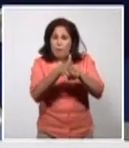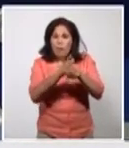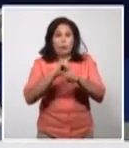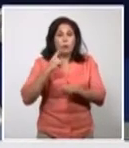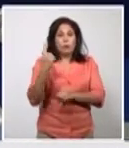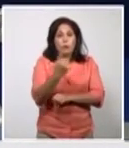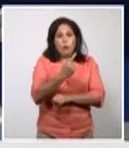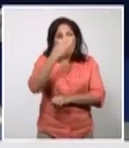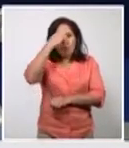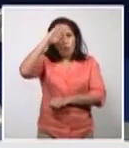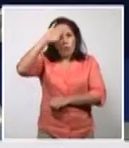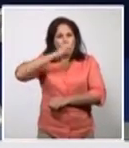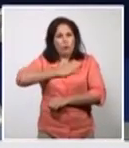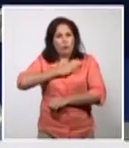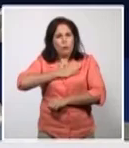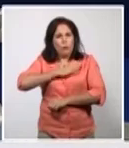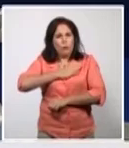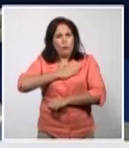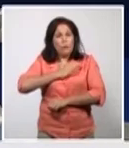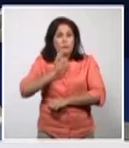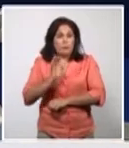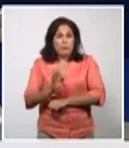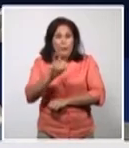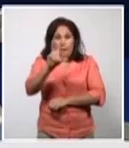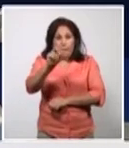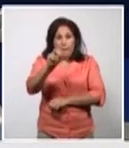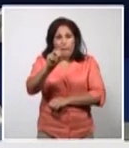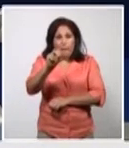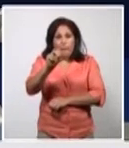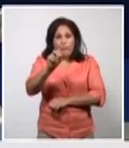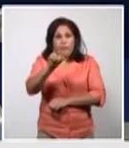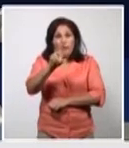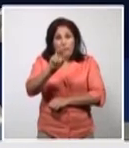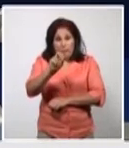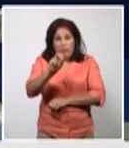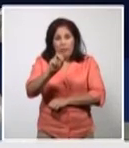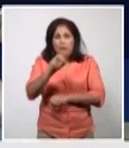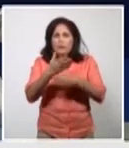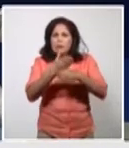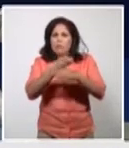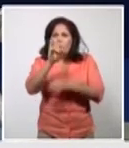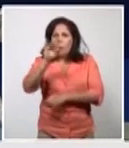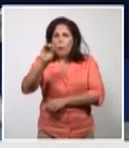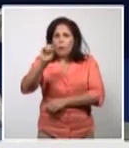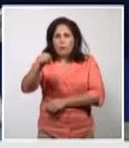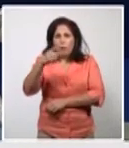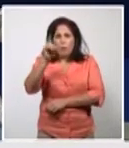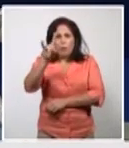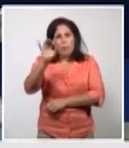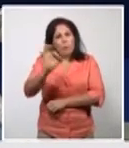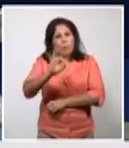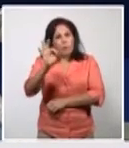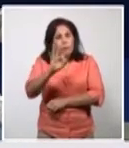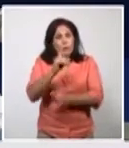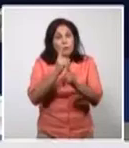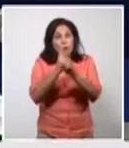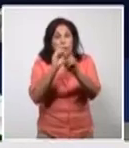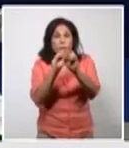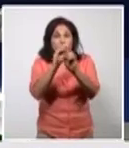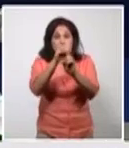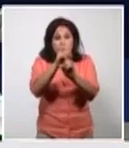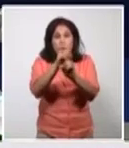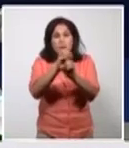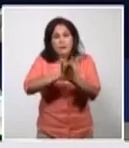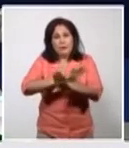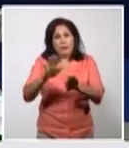Of the 22 new cases that were confirmed for COVID-19, all of them are Cuban. 20 of them, that is